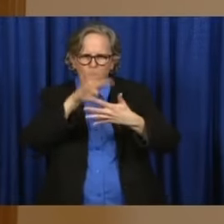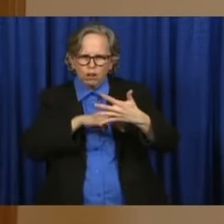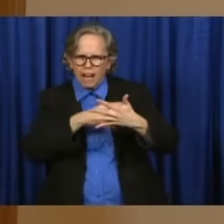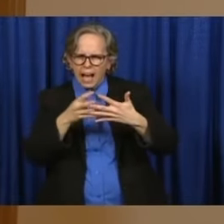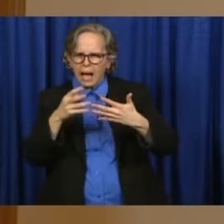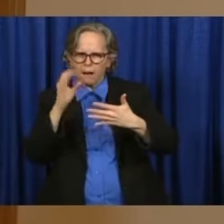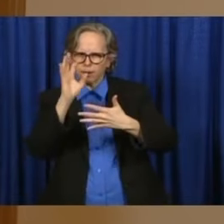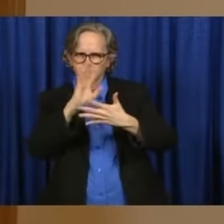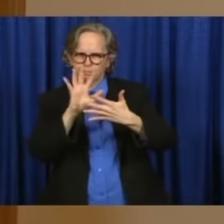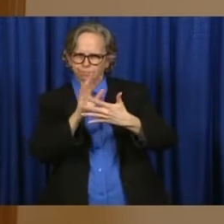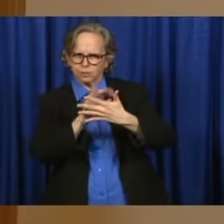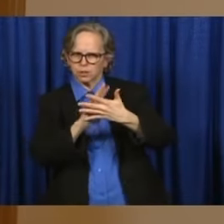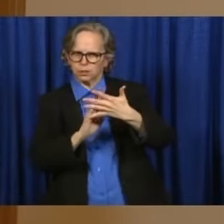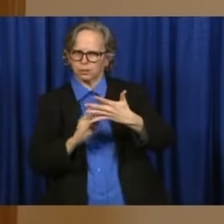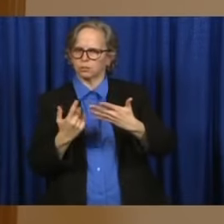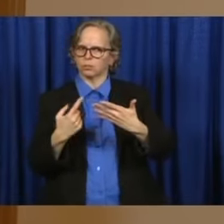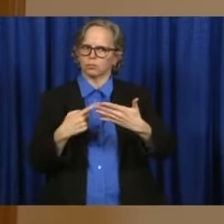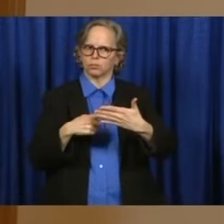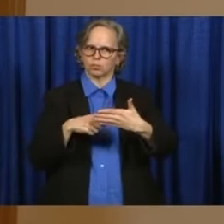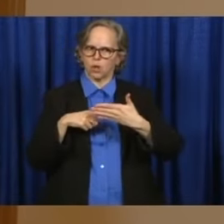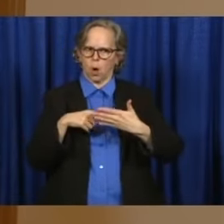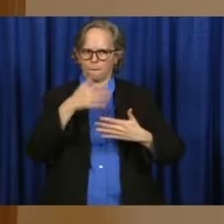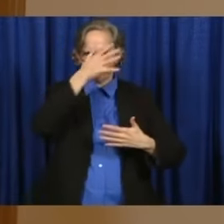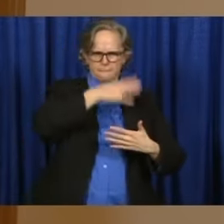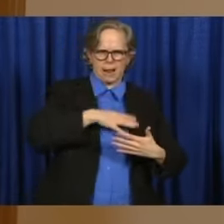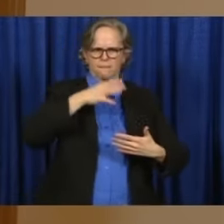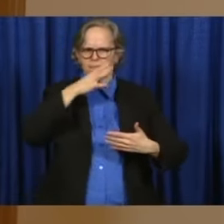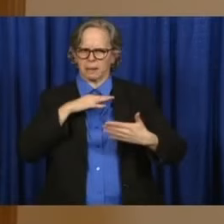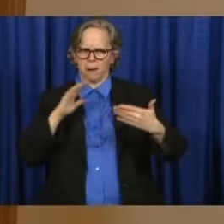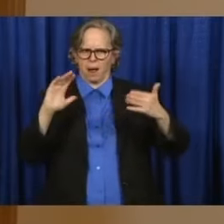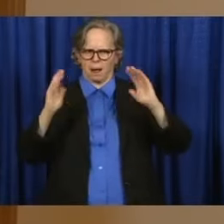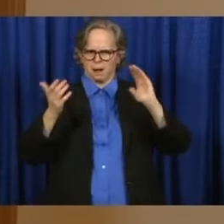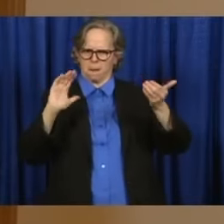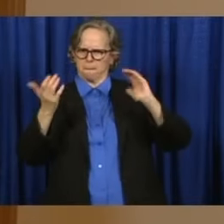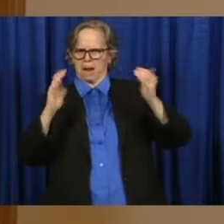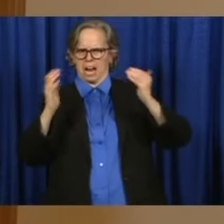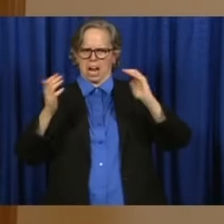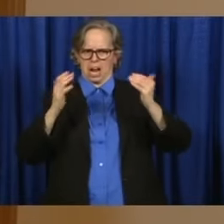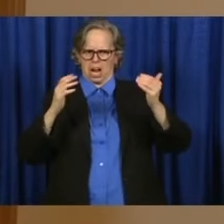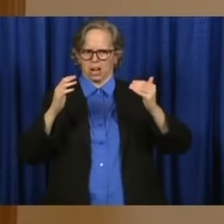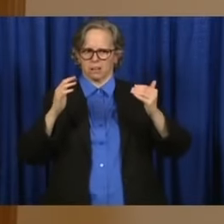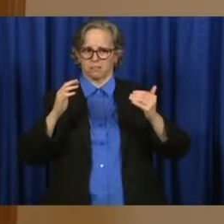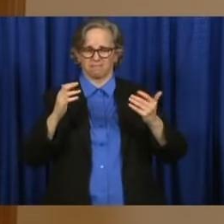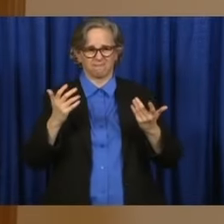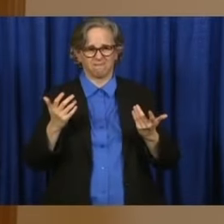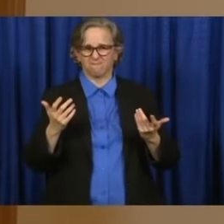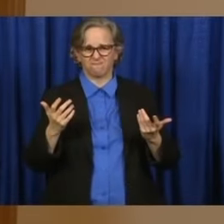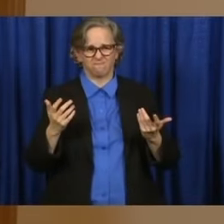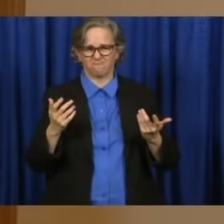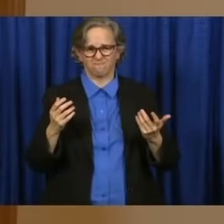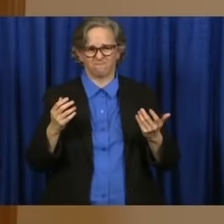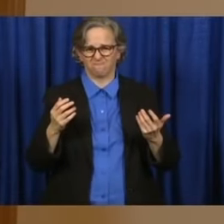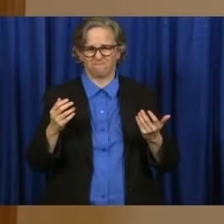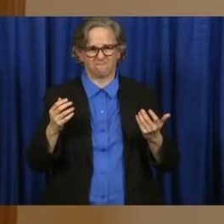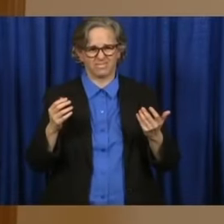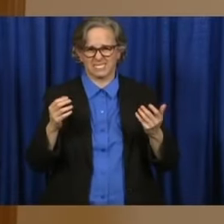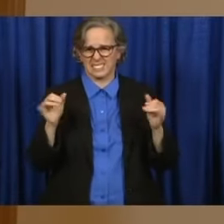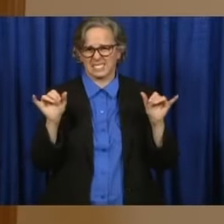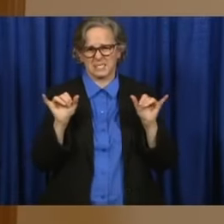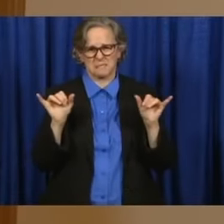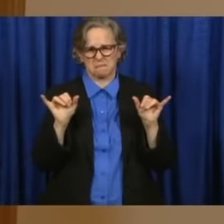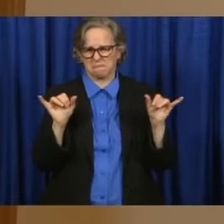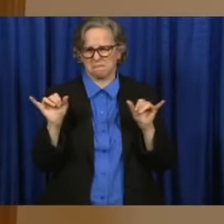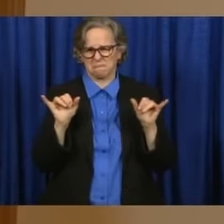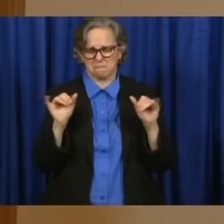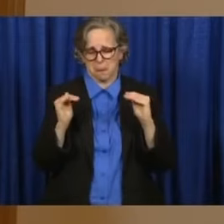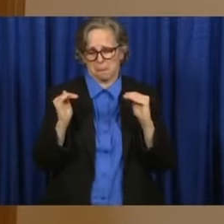noted the male-female ratio. I have to say at this point it's pretty split. There really isn't anything that our